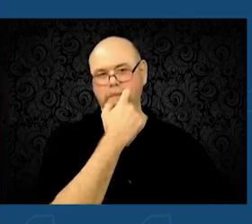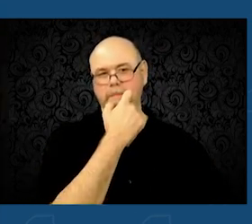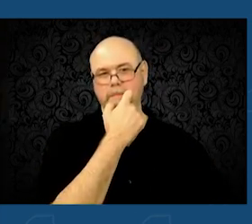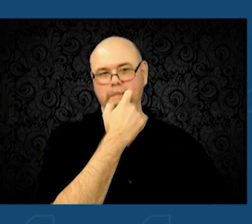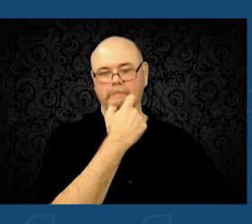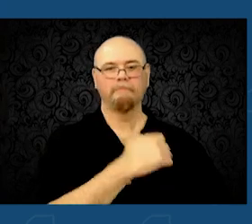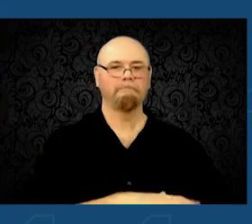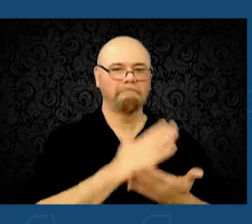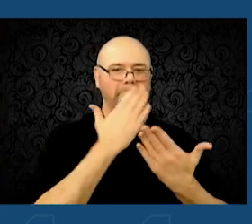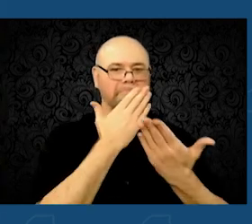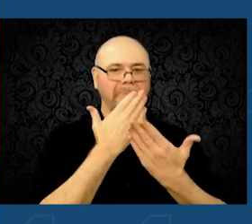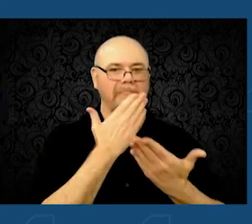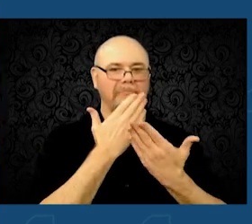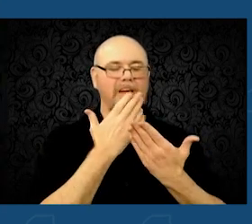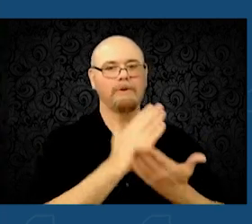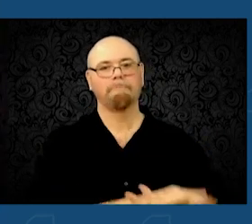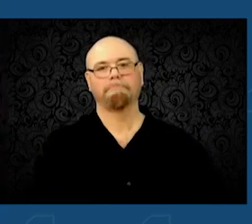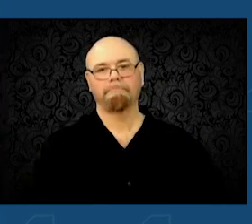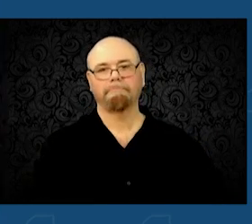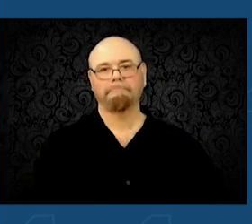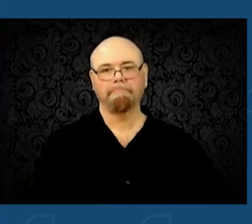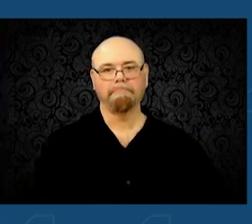Thank you.